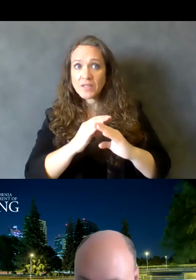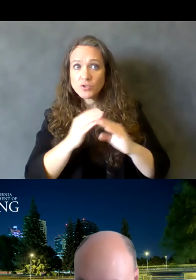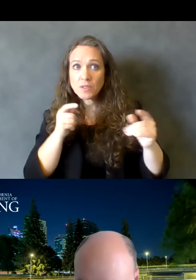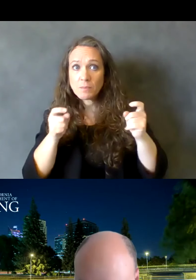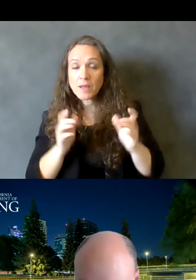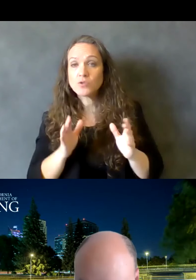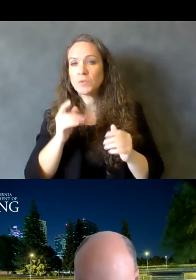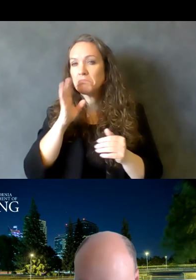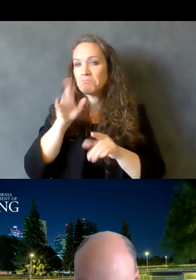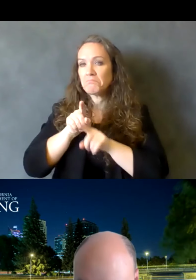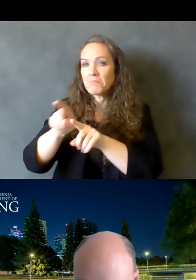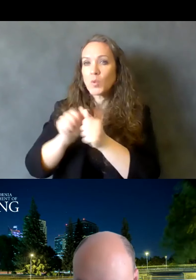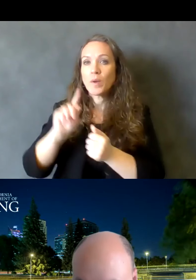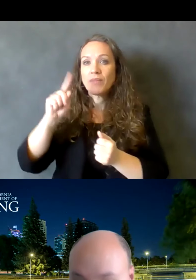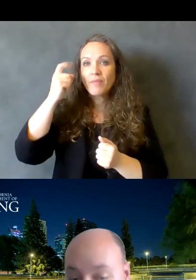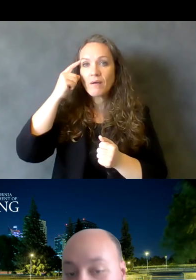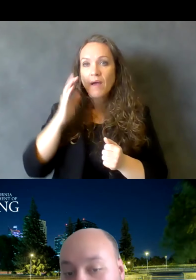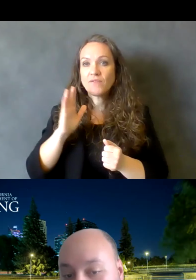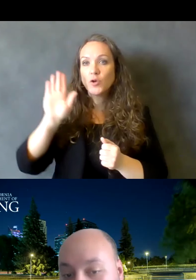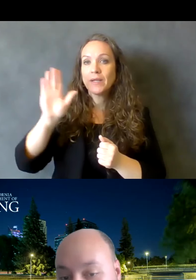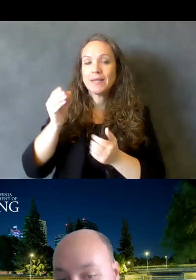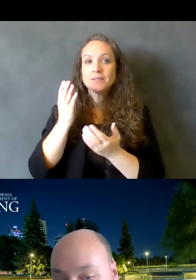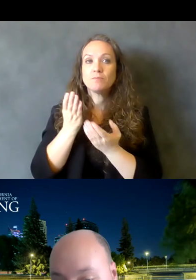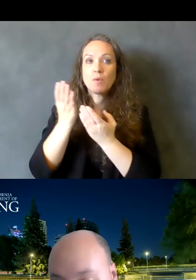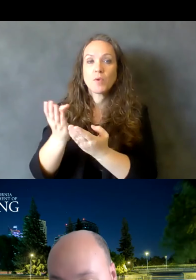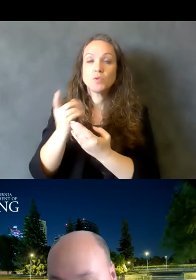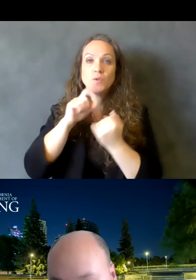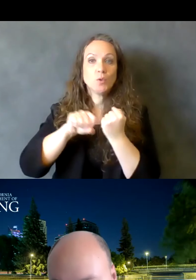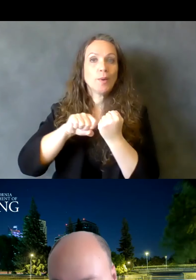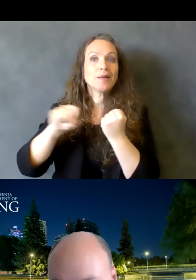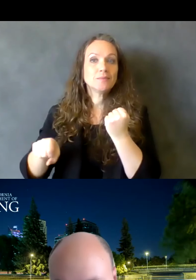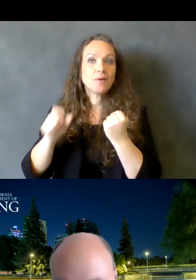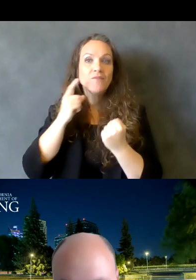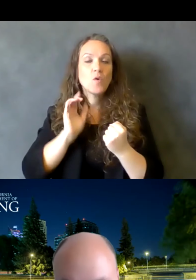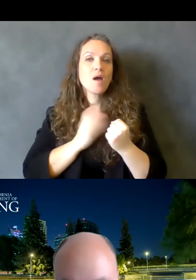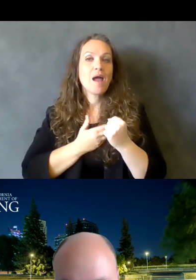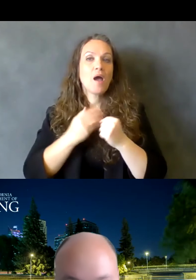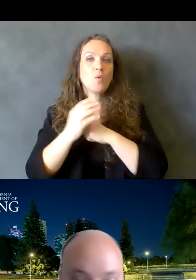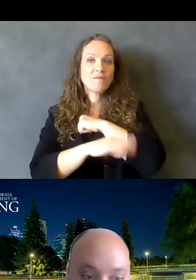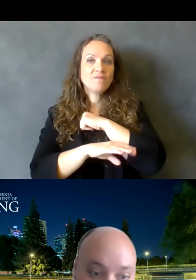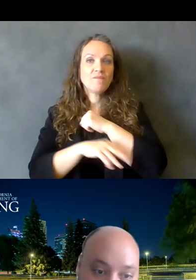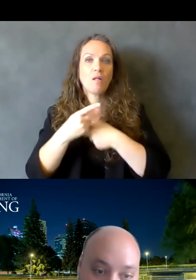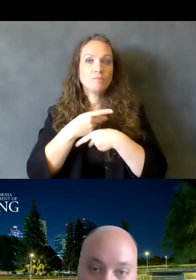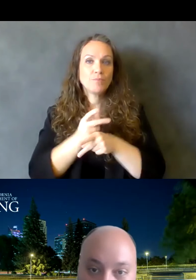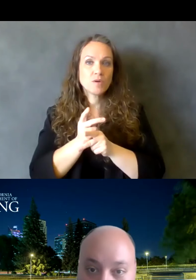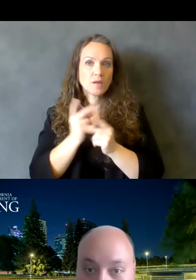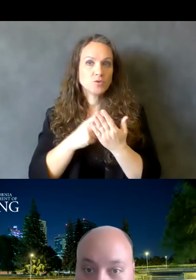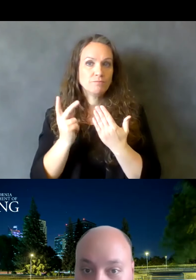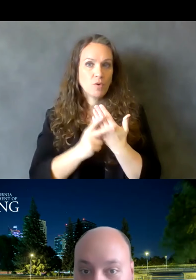governor's budget proposal we had to extend the expenditure period for the fall prevention program. The